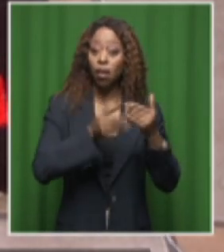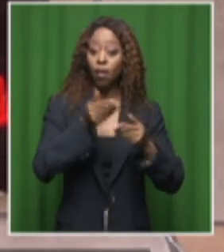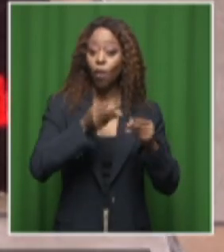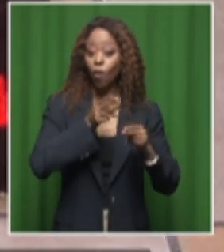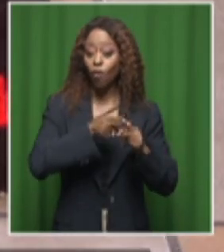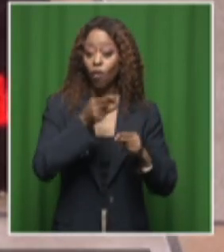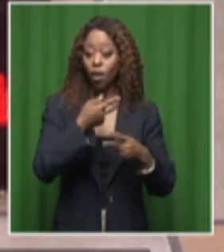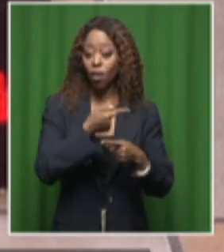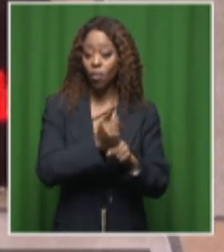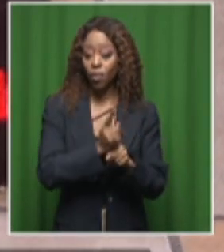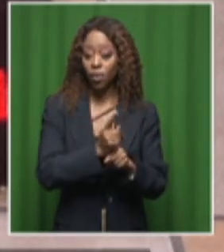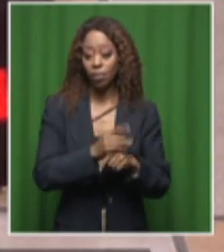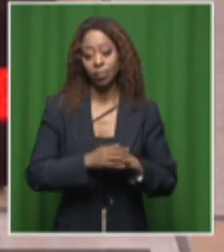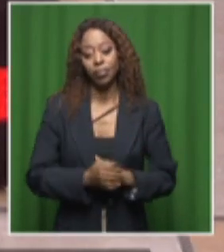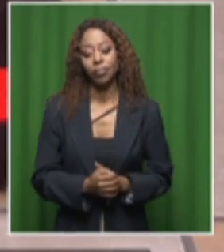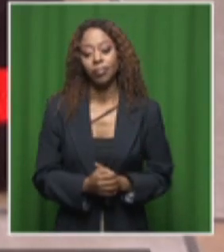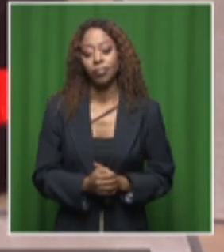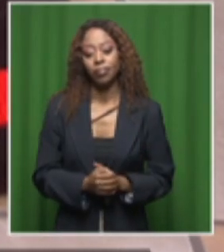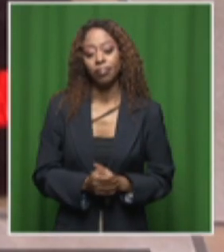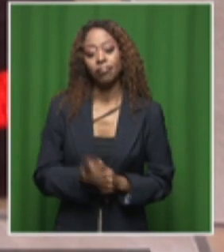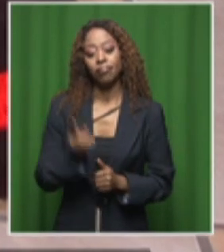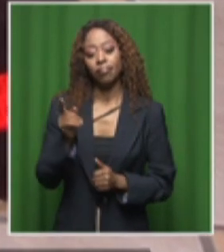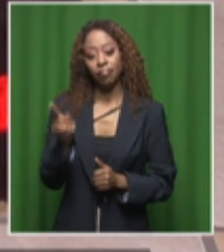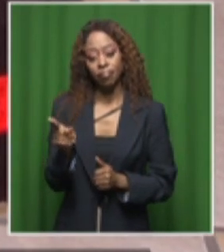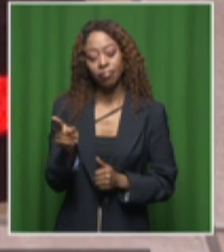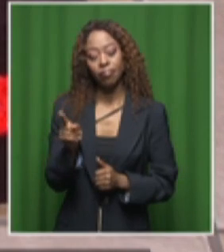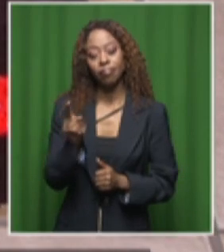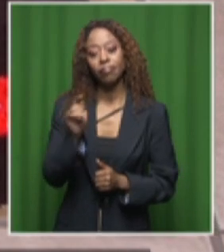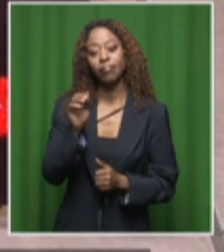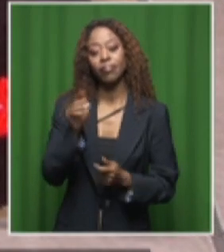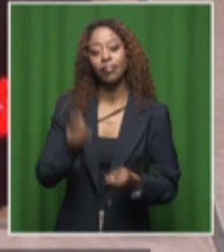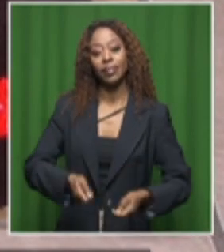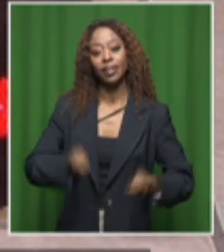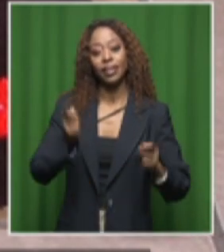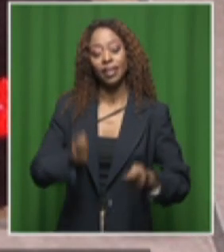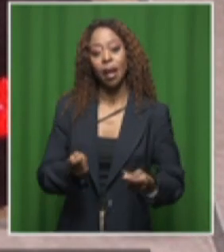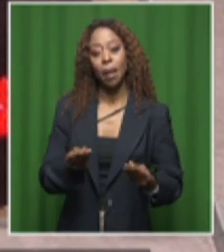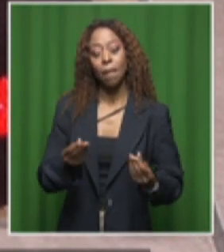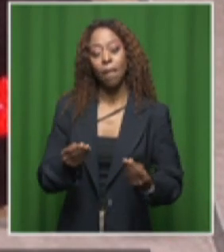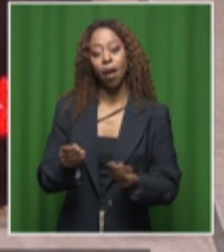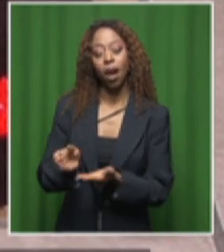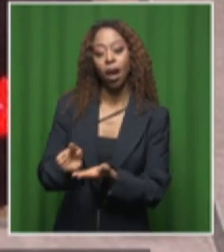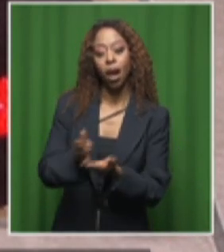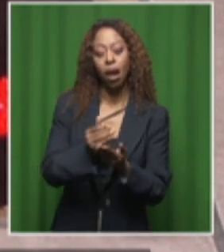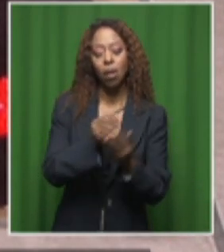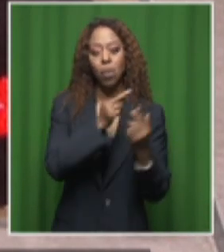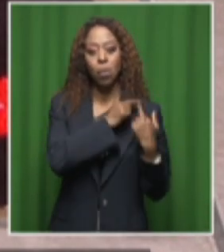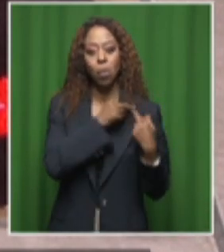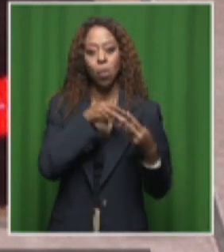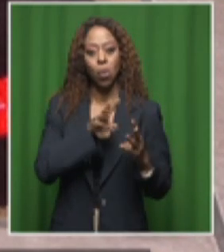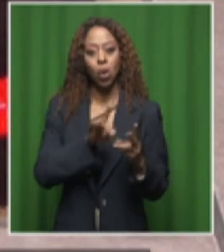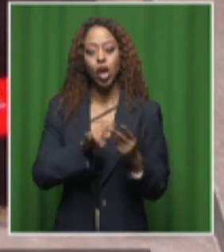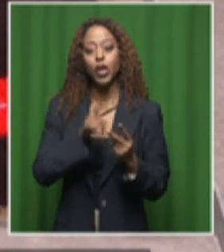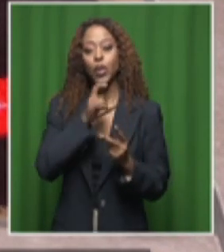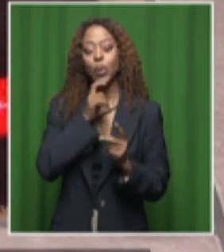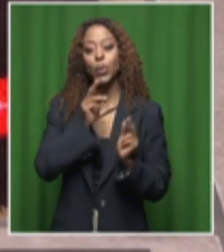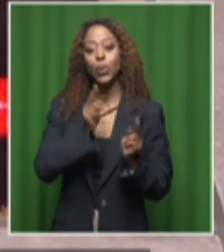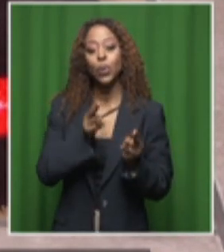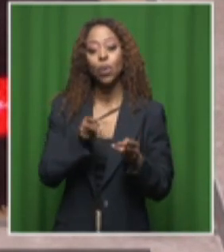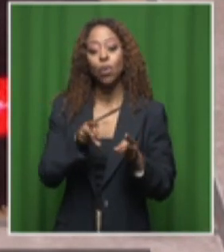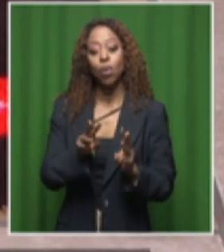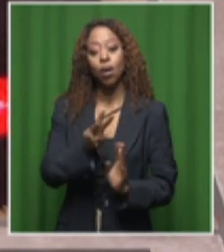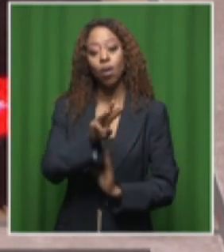finished product. UbuntuRugz sources its materials responsibly and uses natural fibers such as